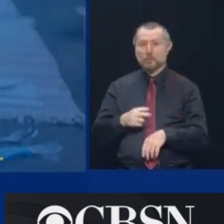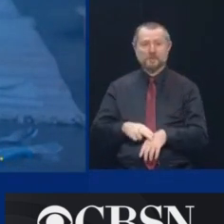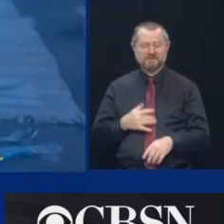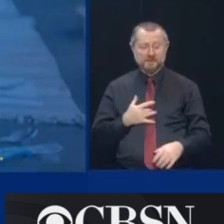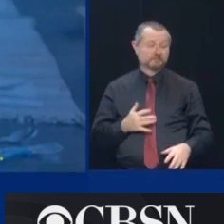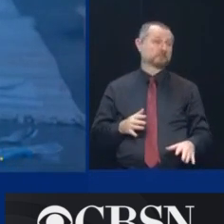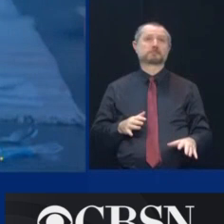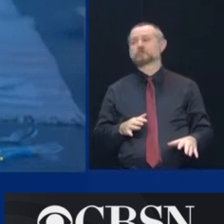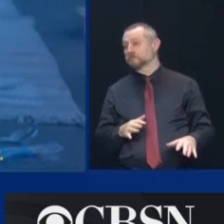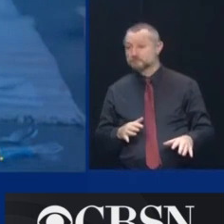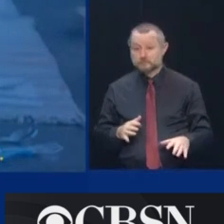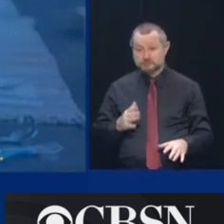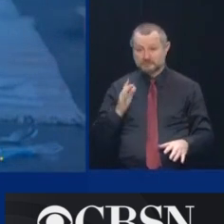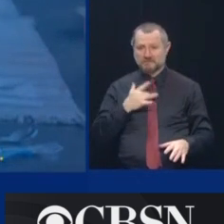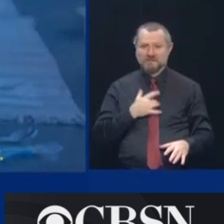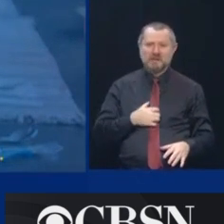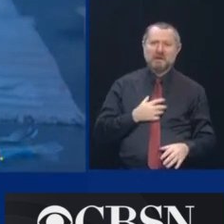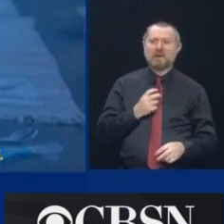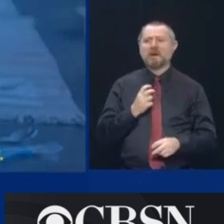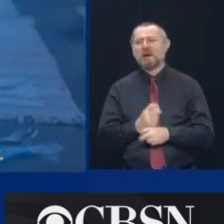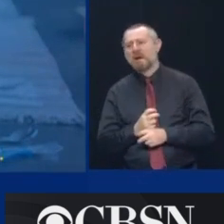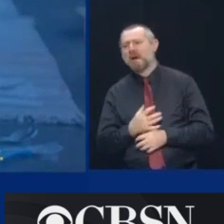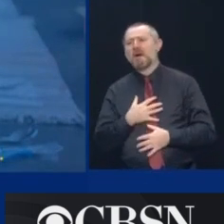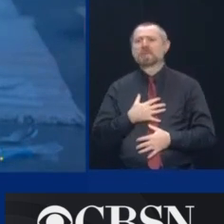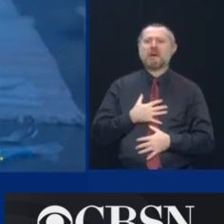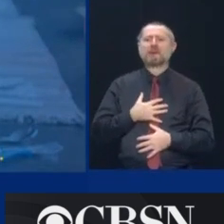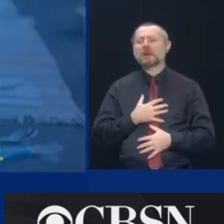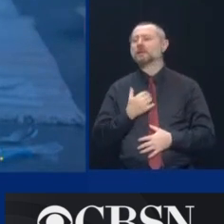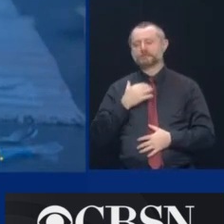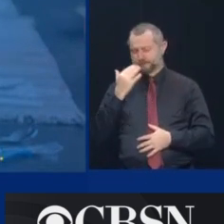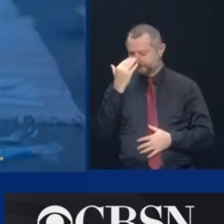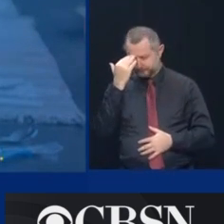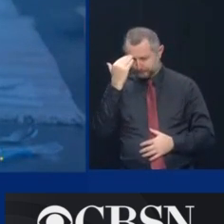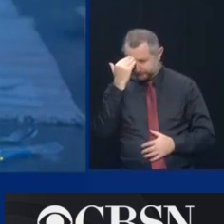hard. I know it's hard.